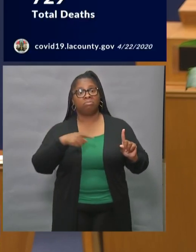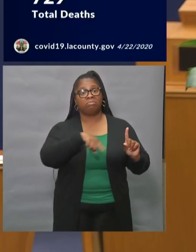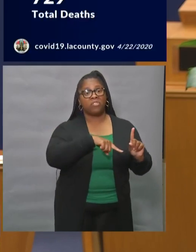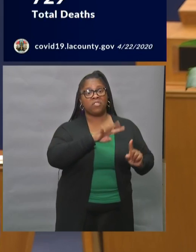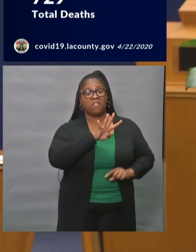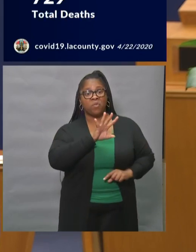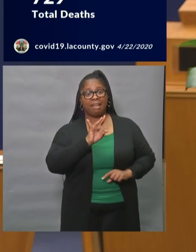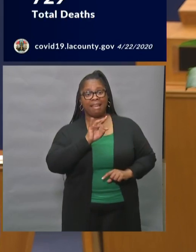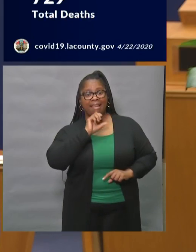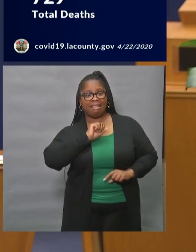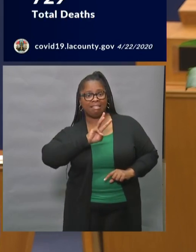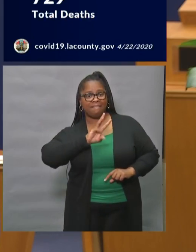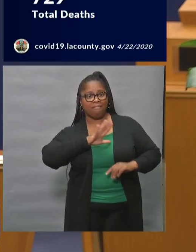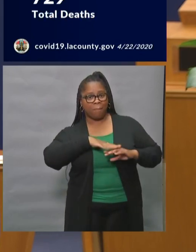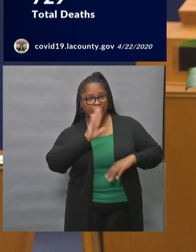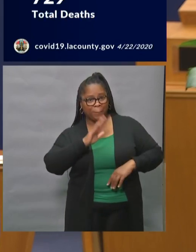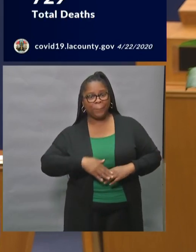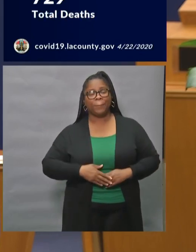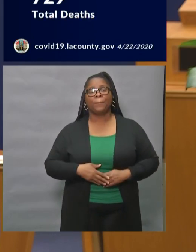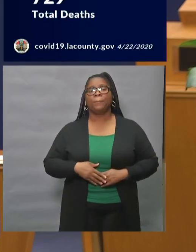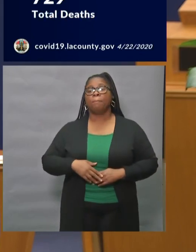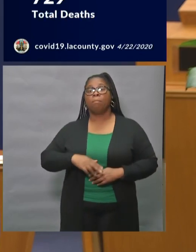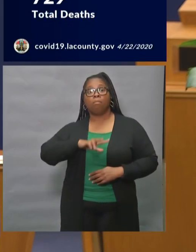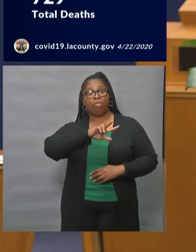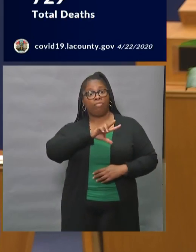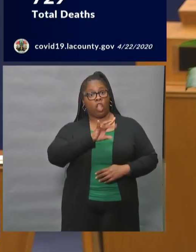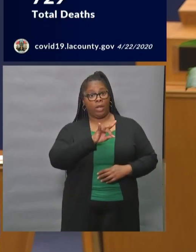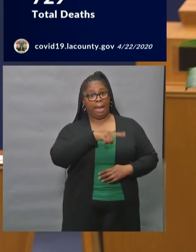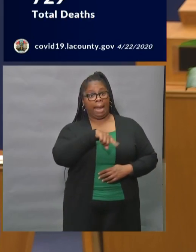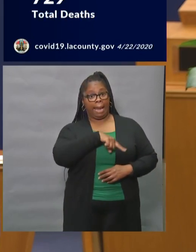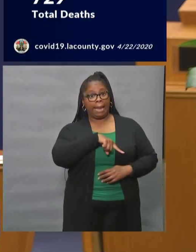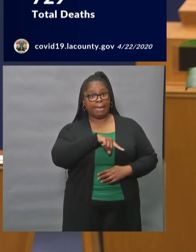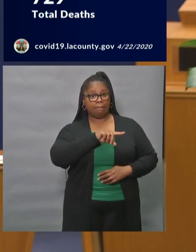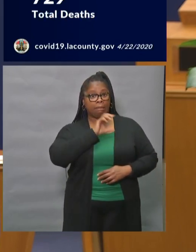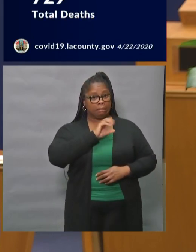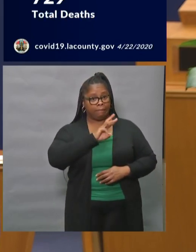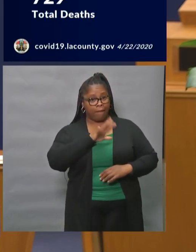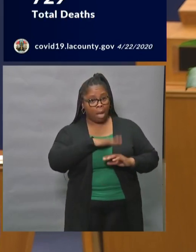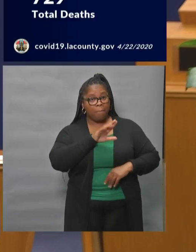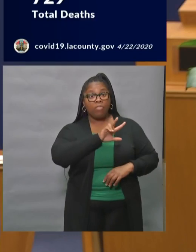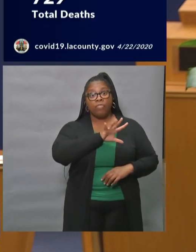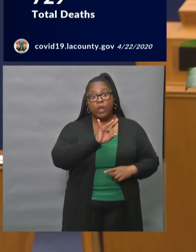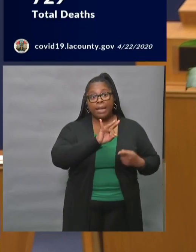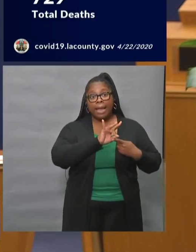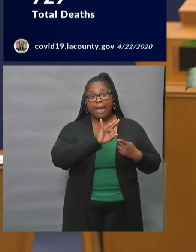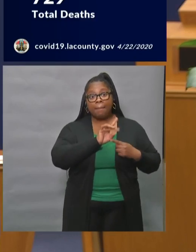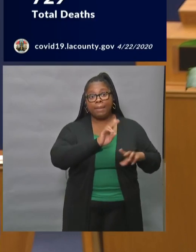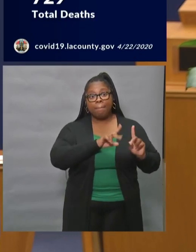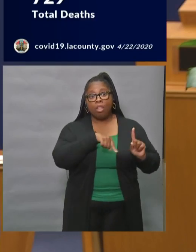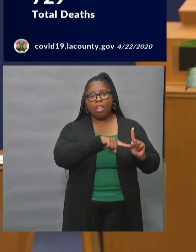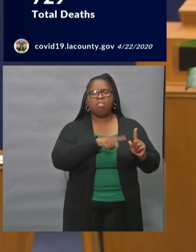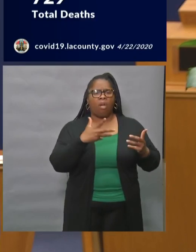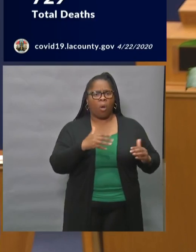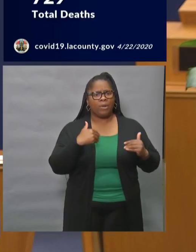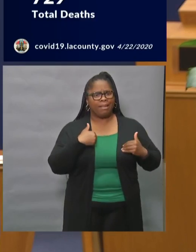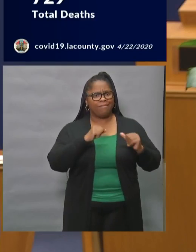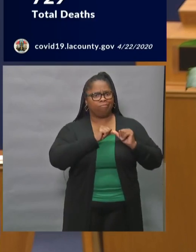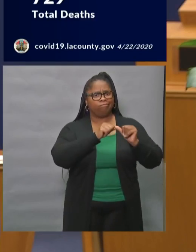over the age of 65, and 38 people who were over the age of 65 and passed away had underlying